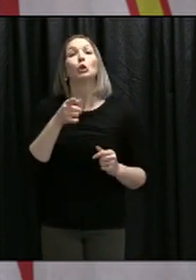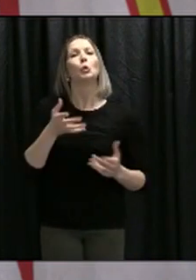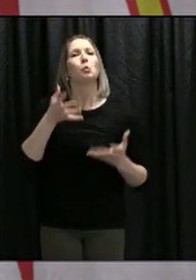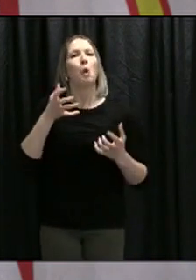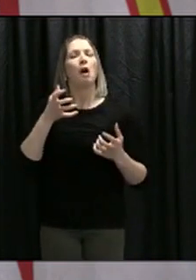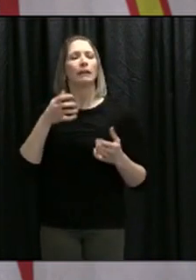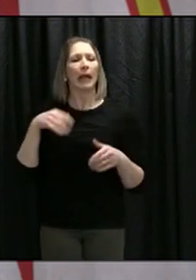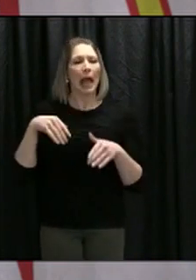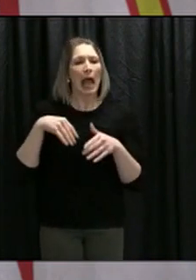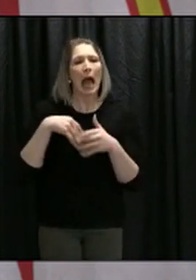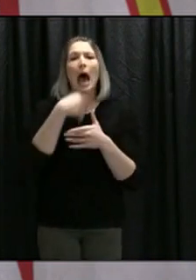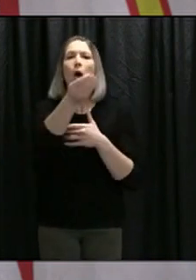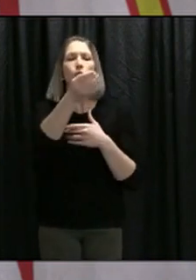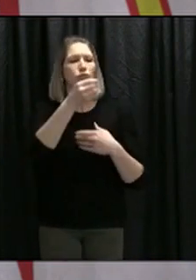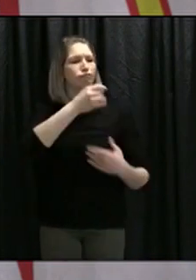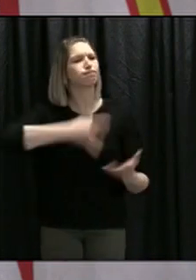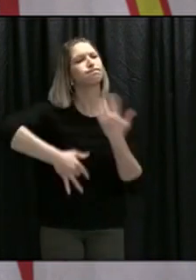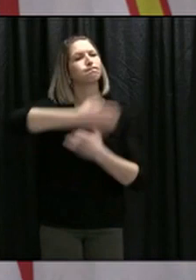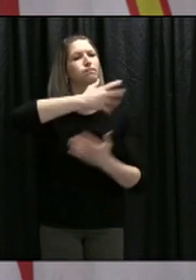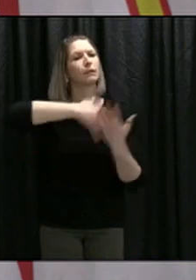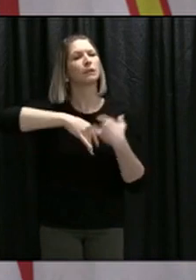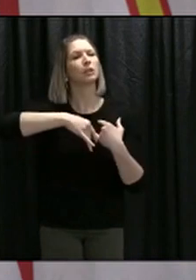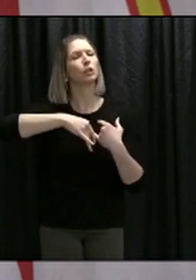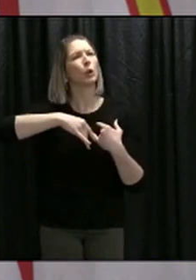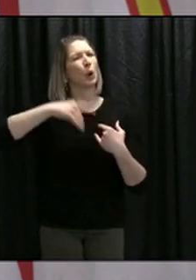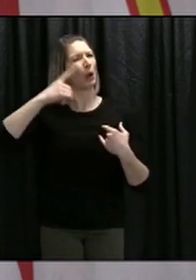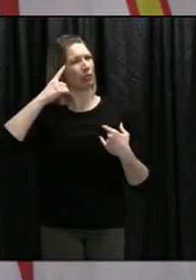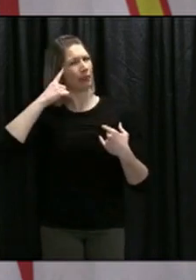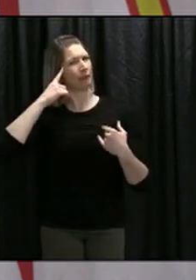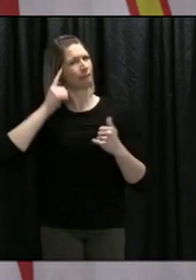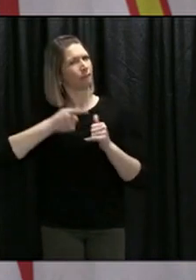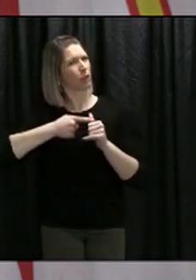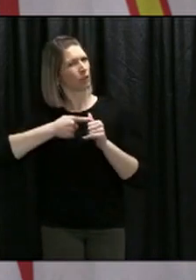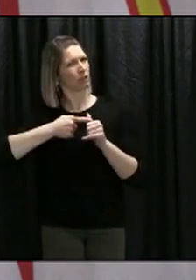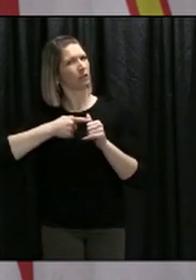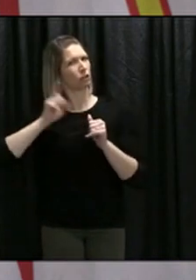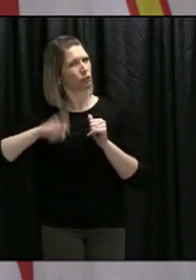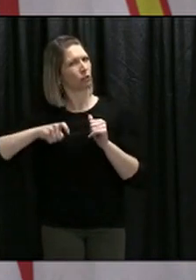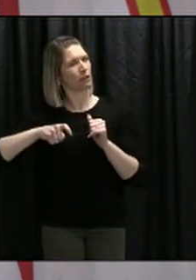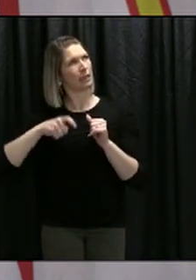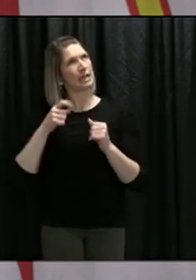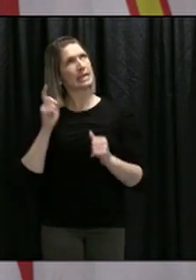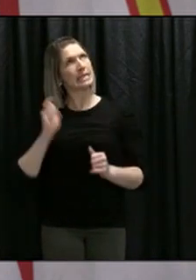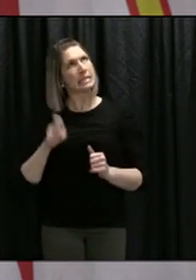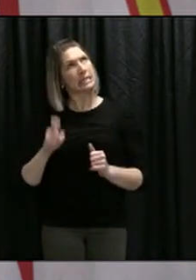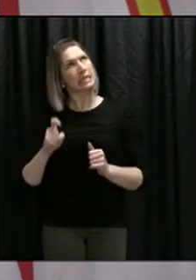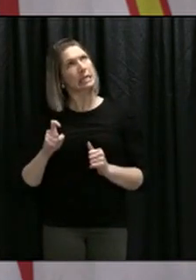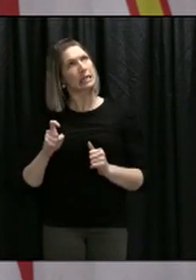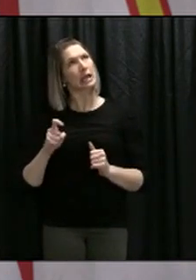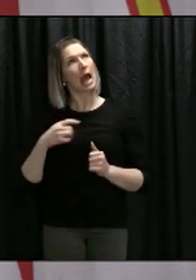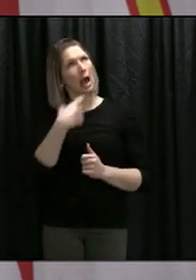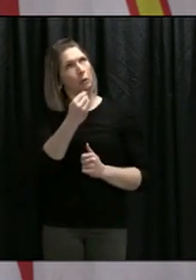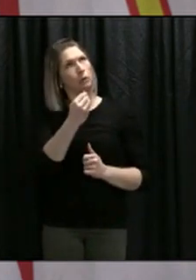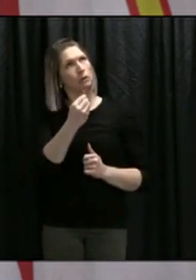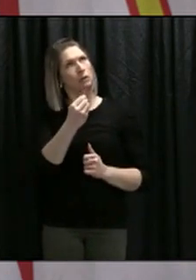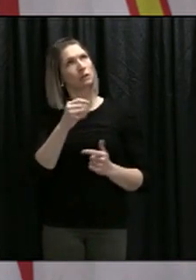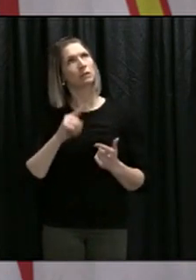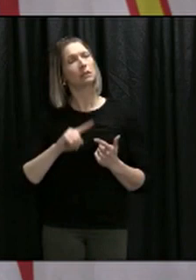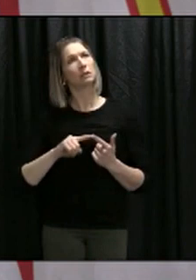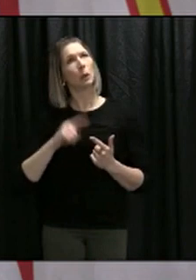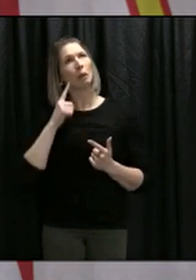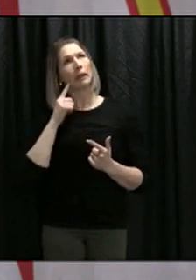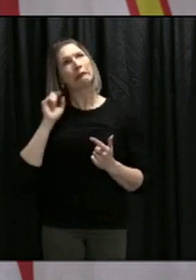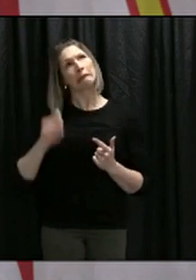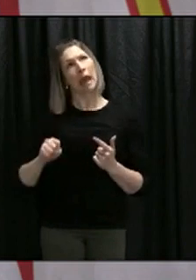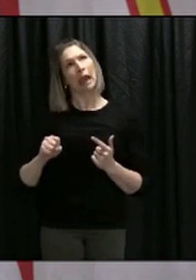something at a store. Ask yourself, do you really need it? Is it essential? Ask yourself, can I go without this